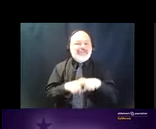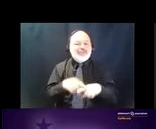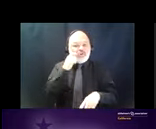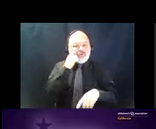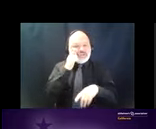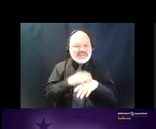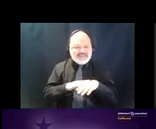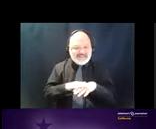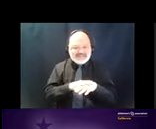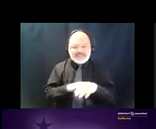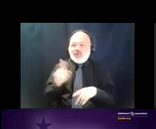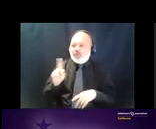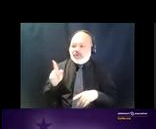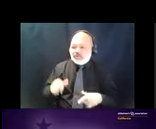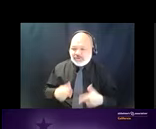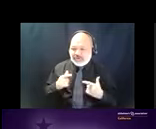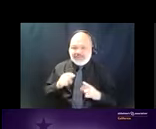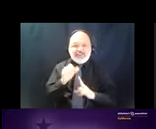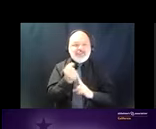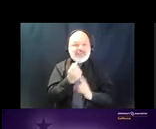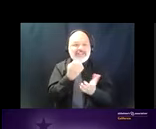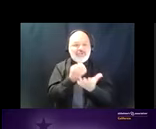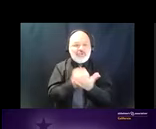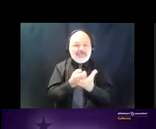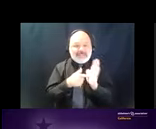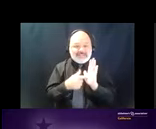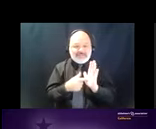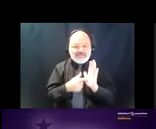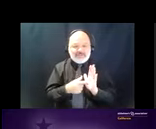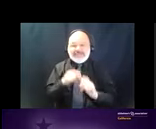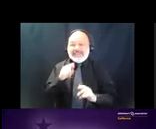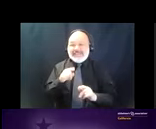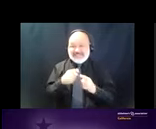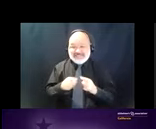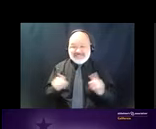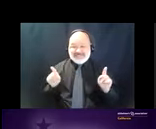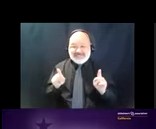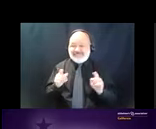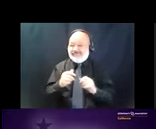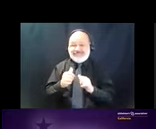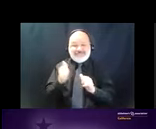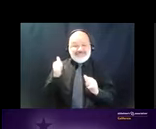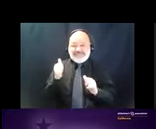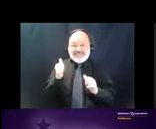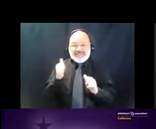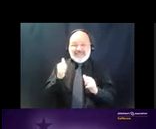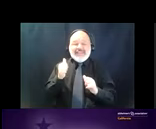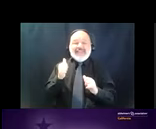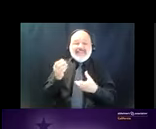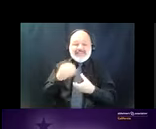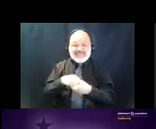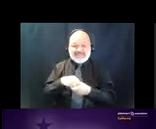ethnicity, geography, and socioeconomic status. These disparities reach beyond clinical care to include